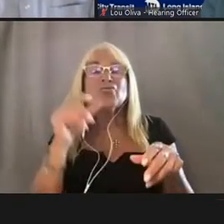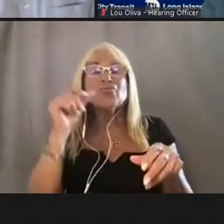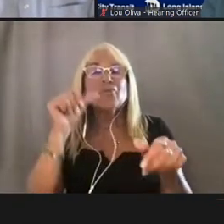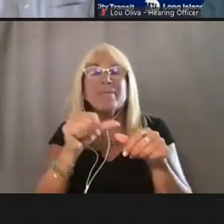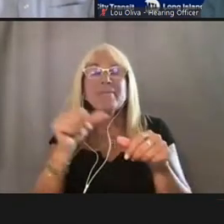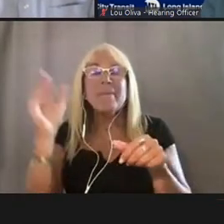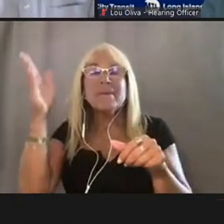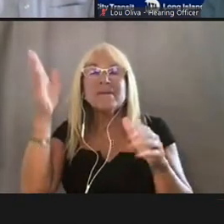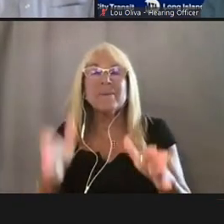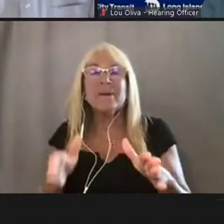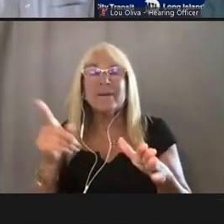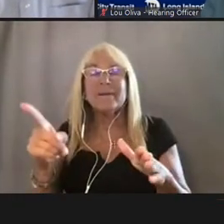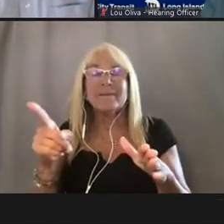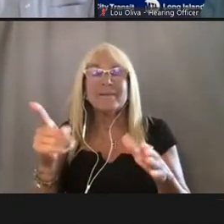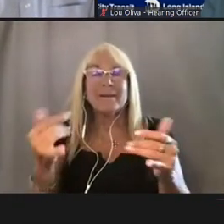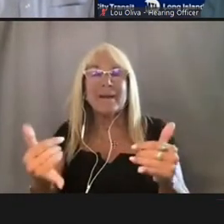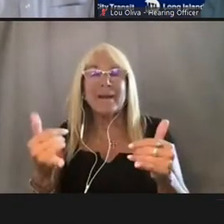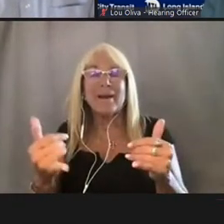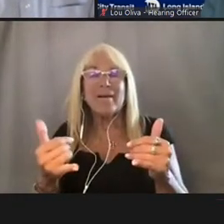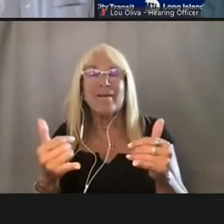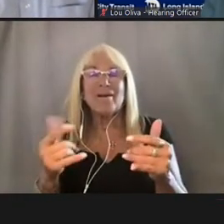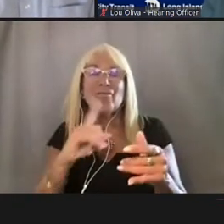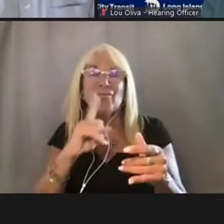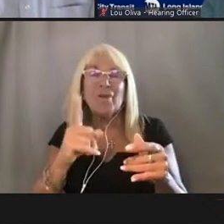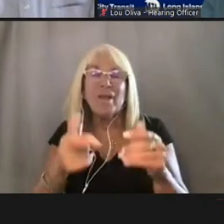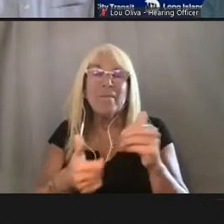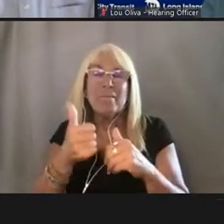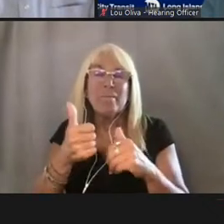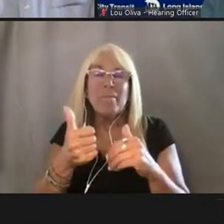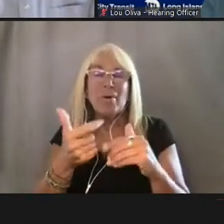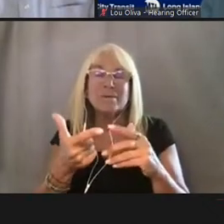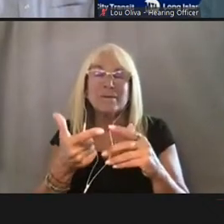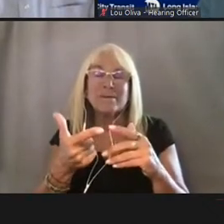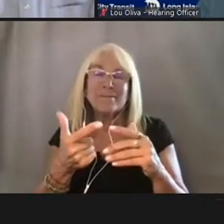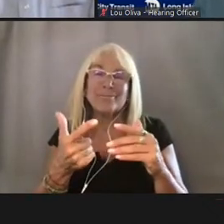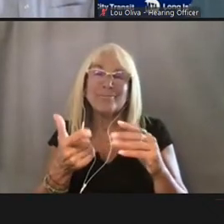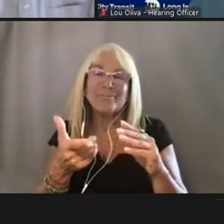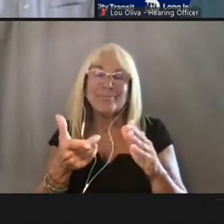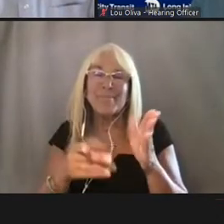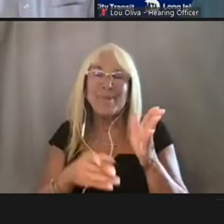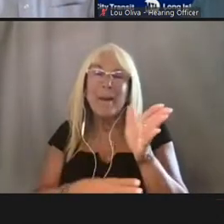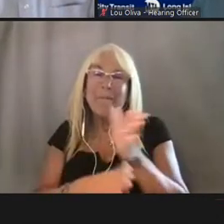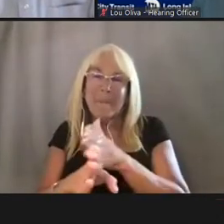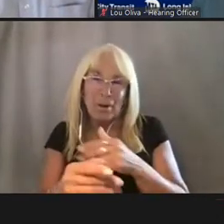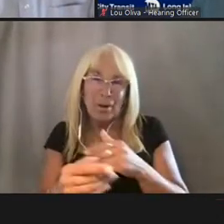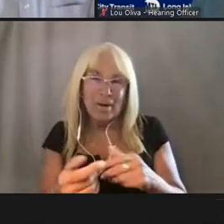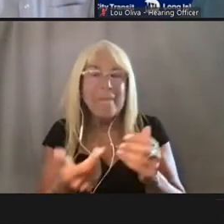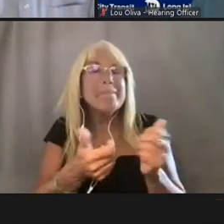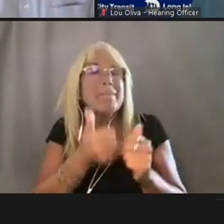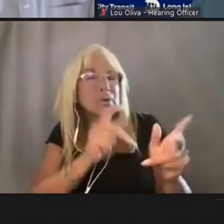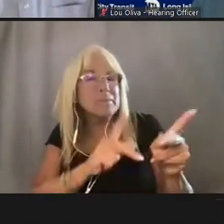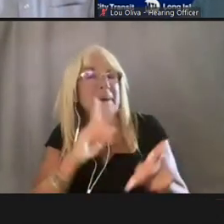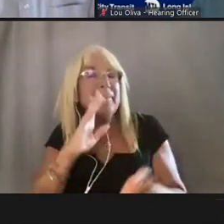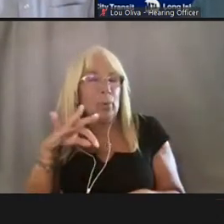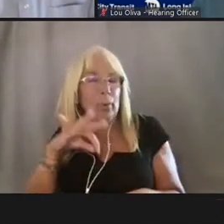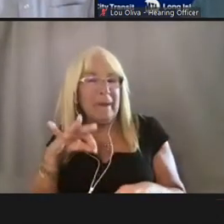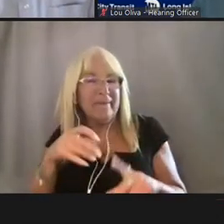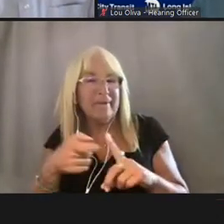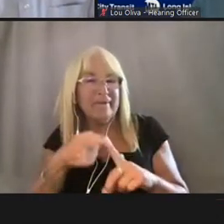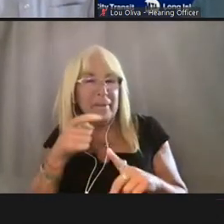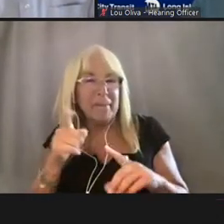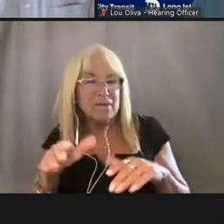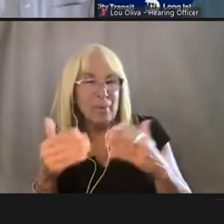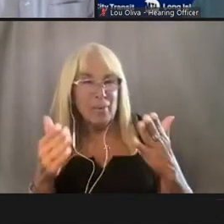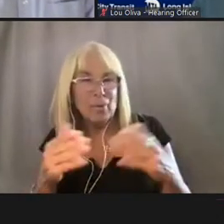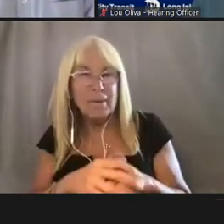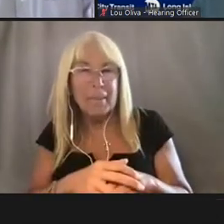part of a vocal minority while millions of people benefit from this proposal number three a report two days ago